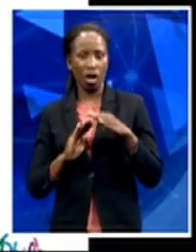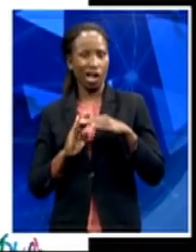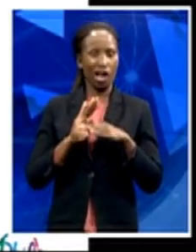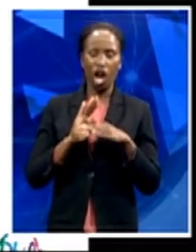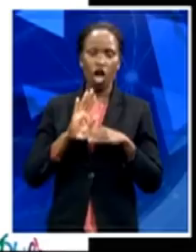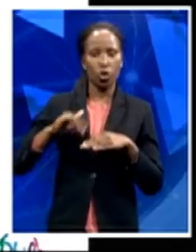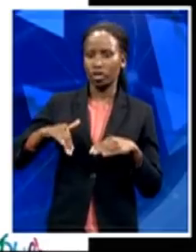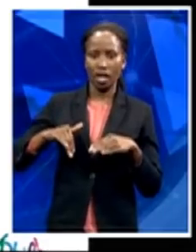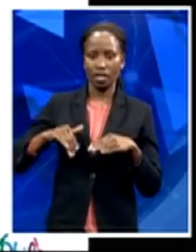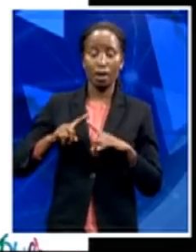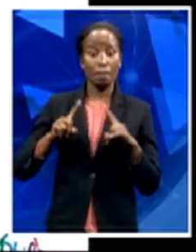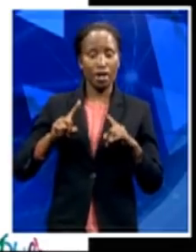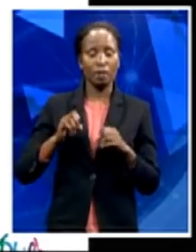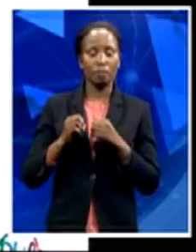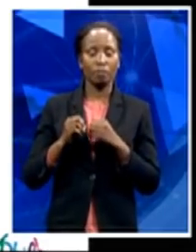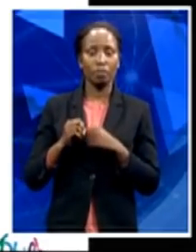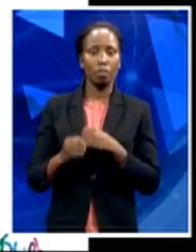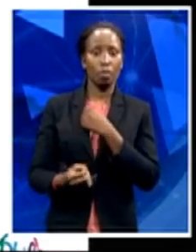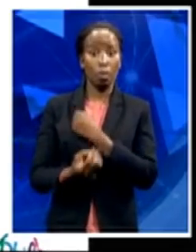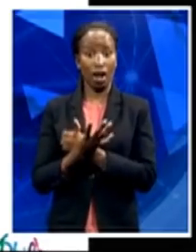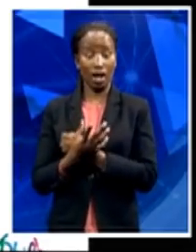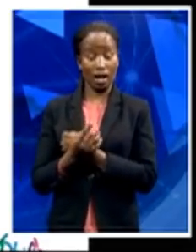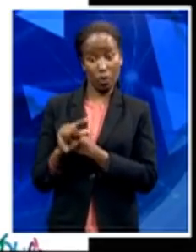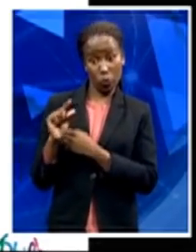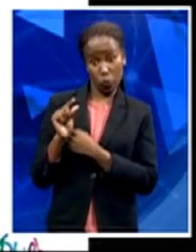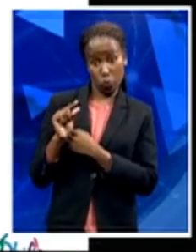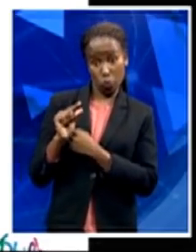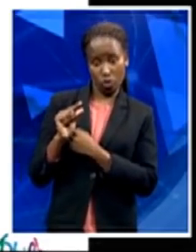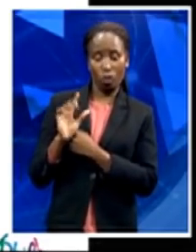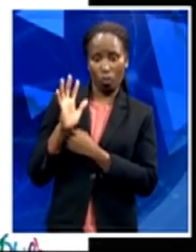quickly approaching the threshold. Northwest and